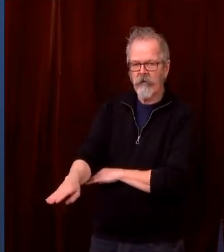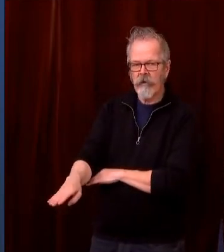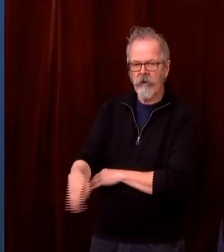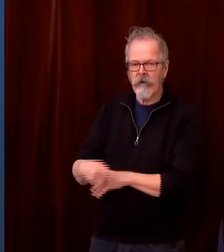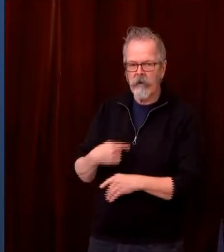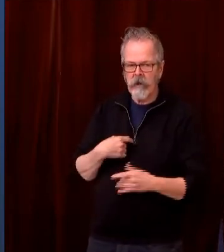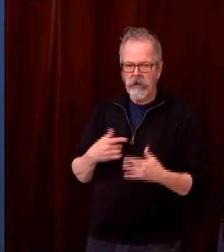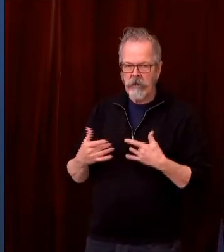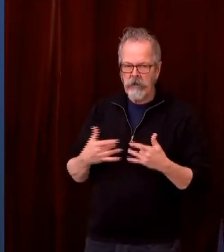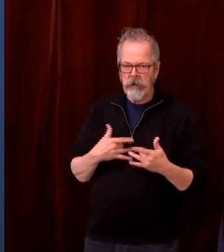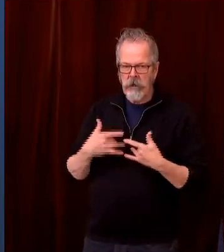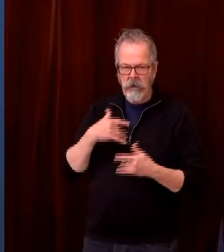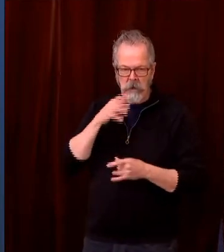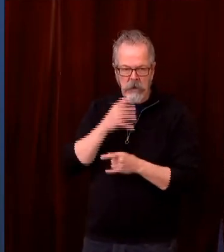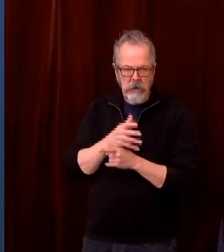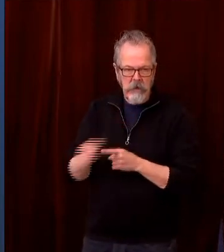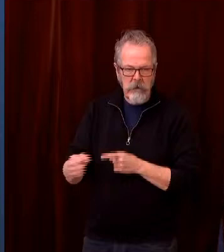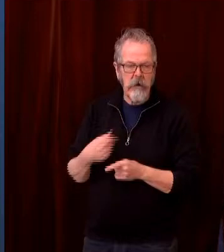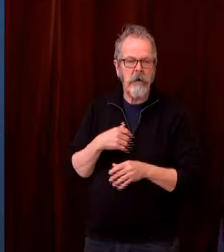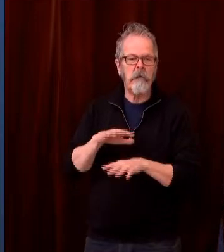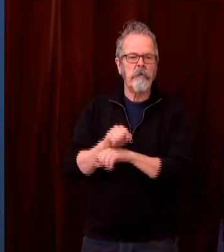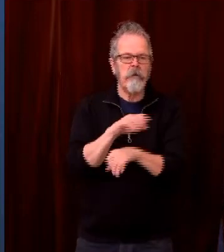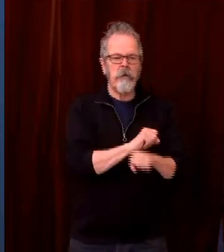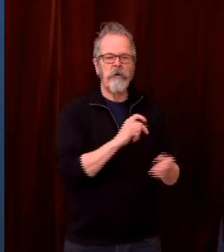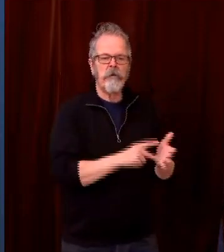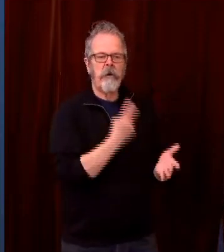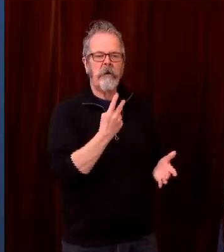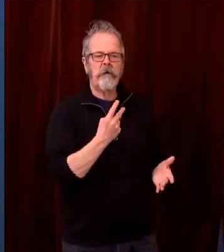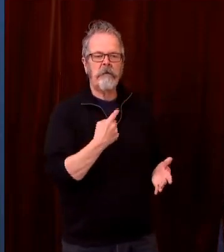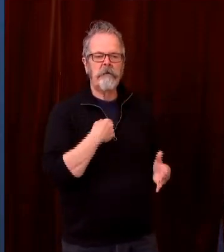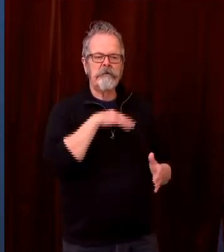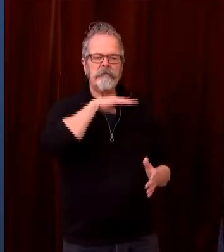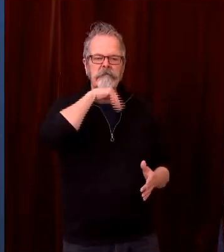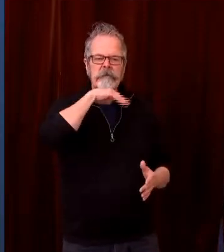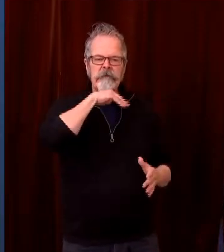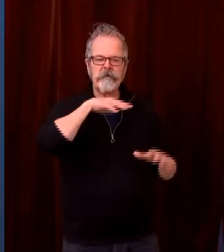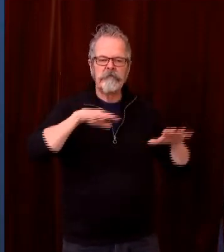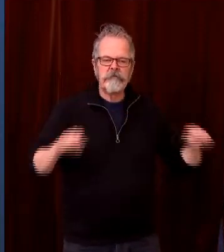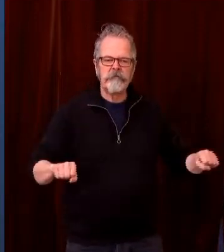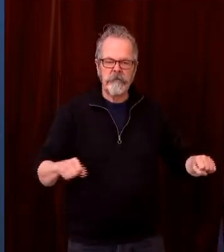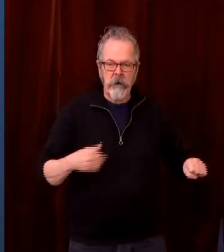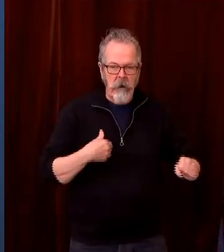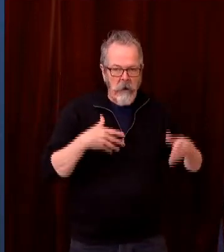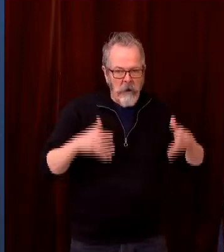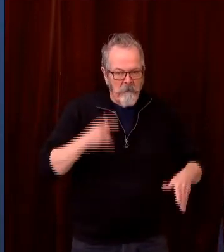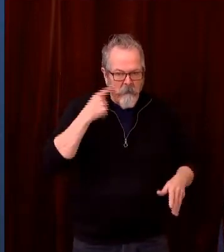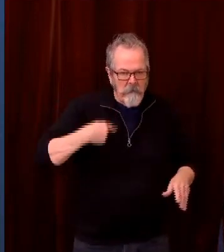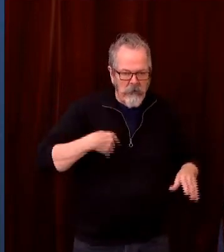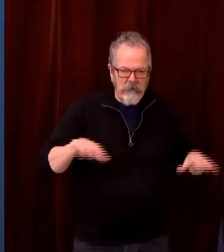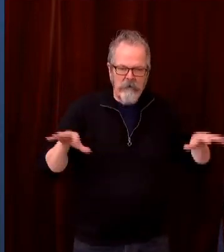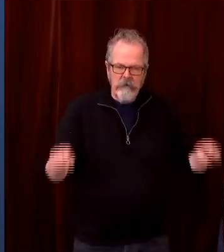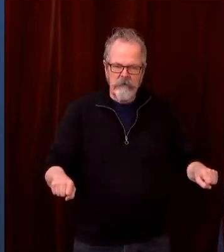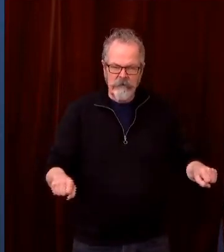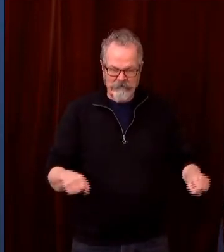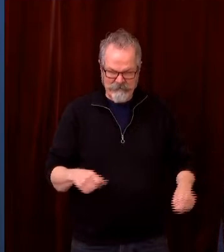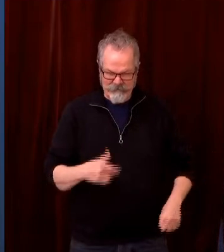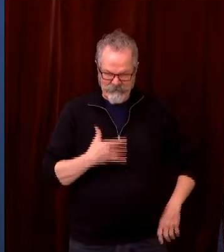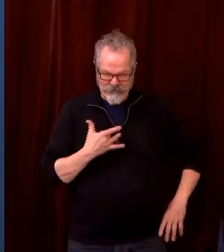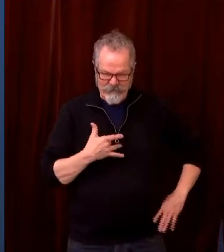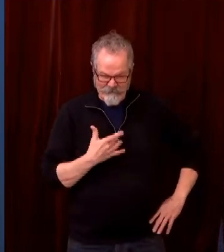more slots to their considerable effort, they also sent an email to all of their folks, their